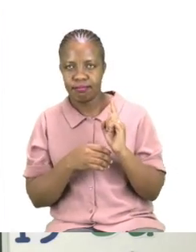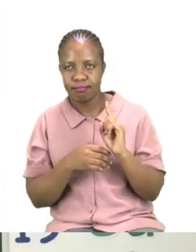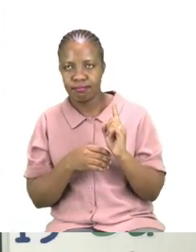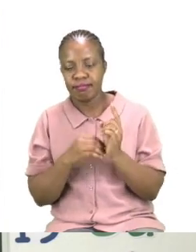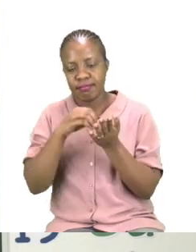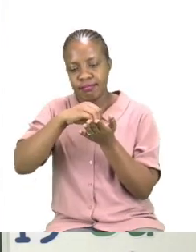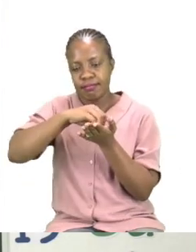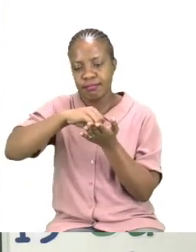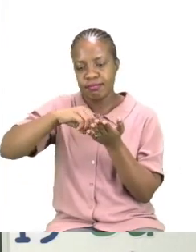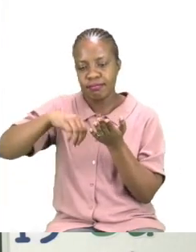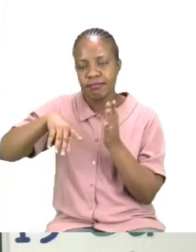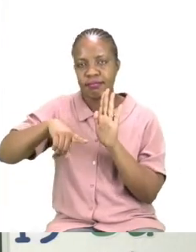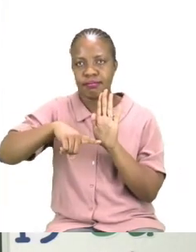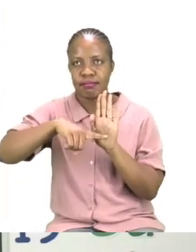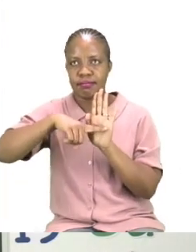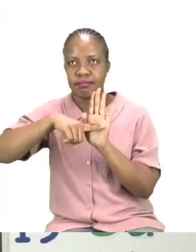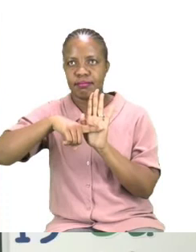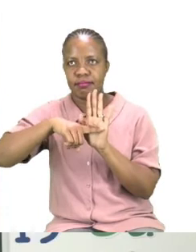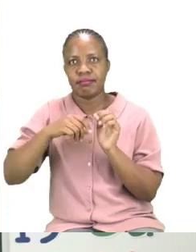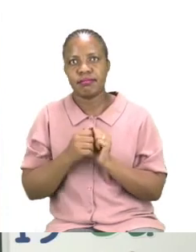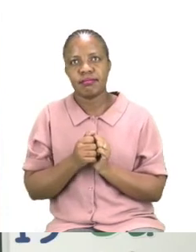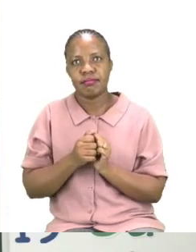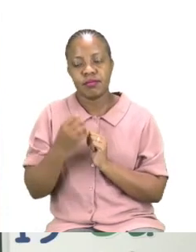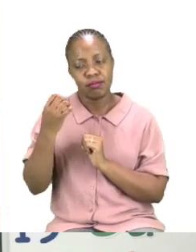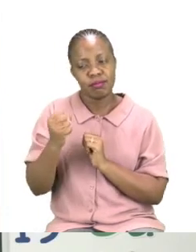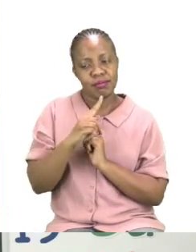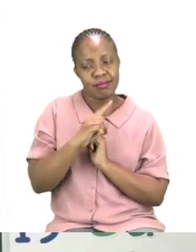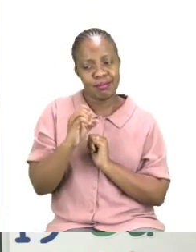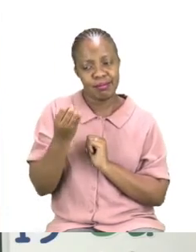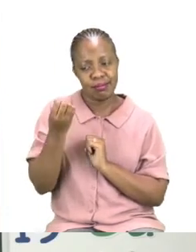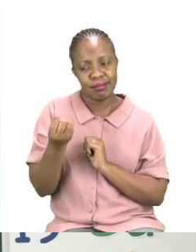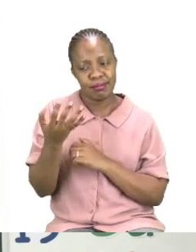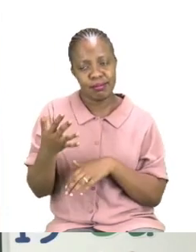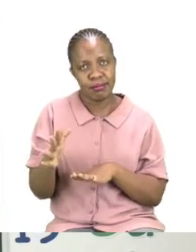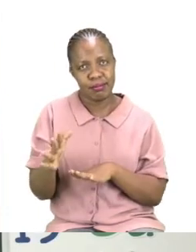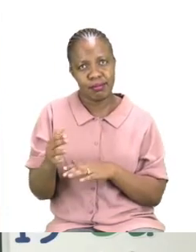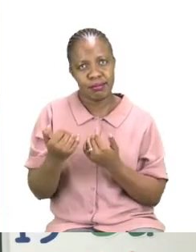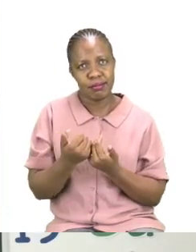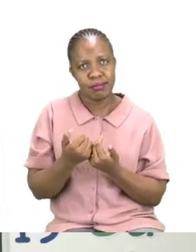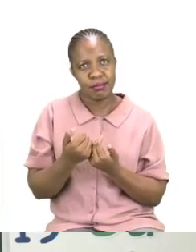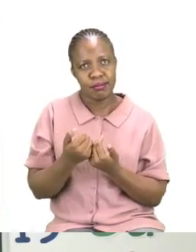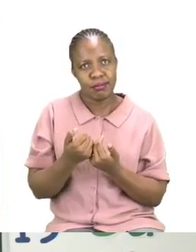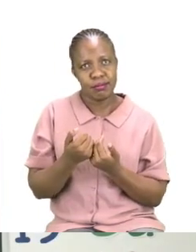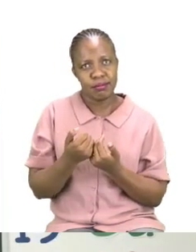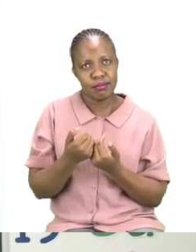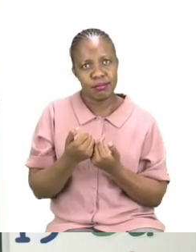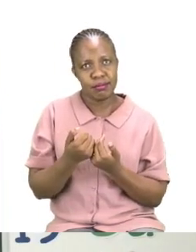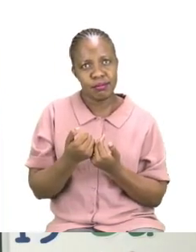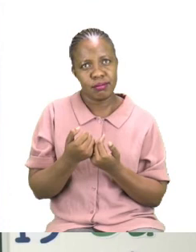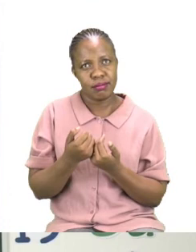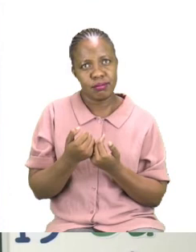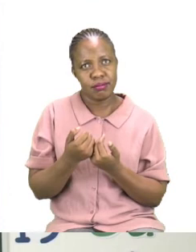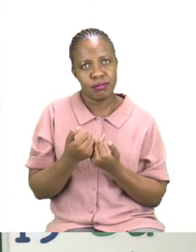subtract. Now we have 10 already, so we can either count on to go to